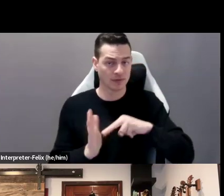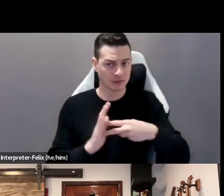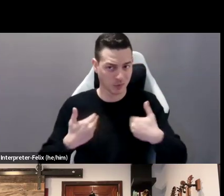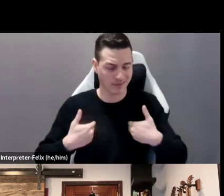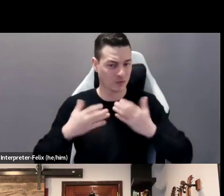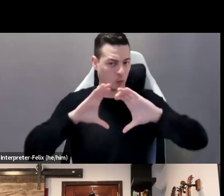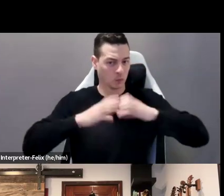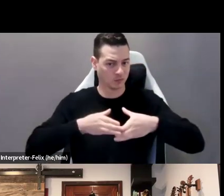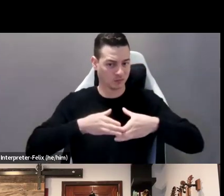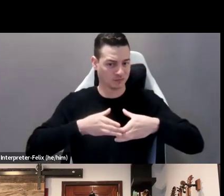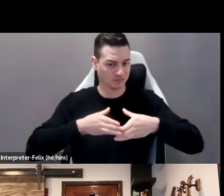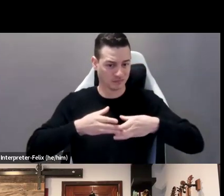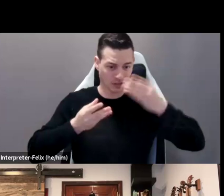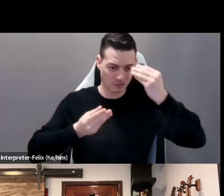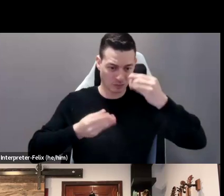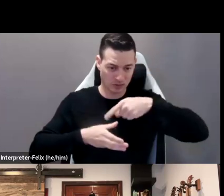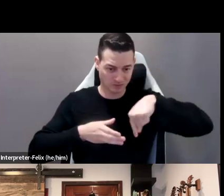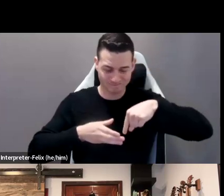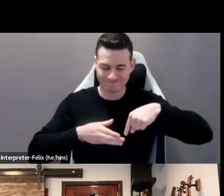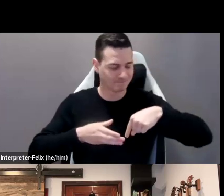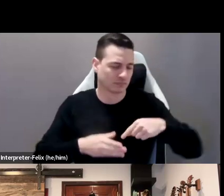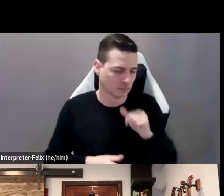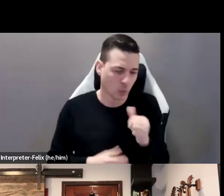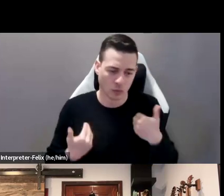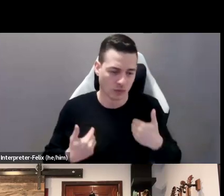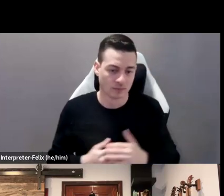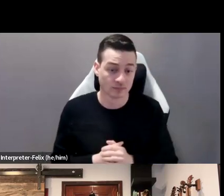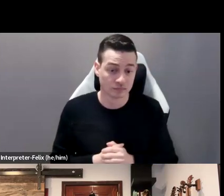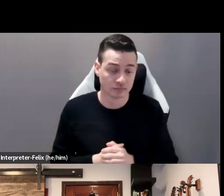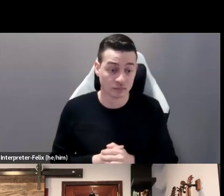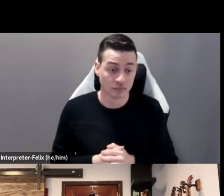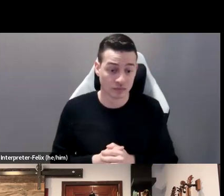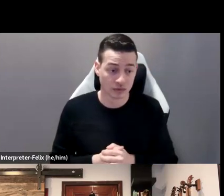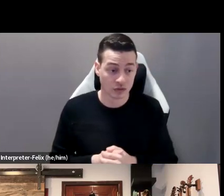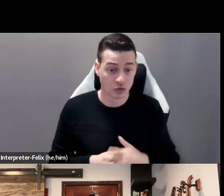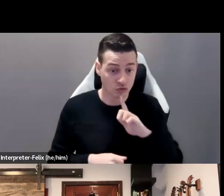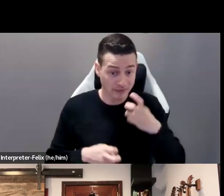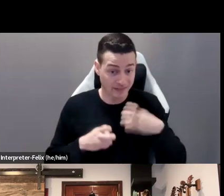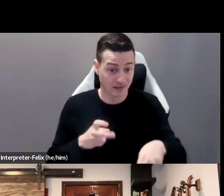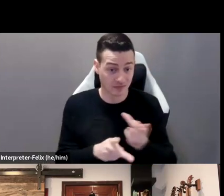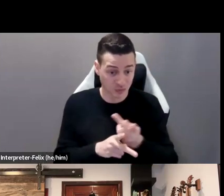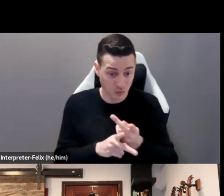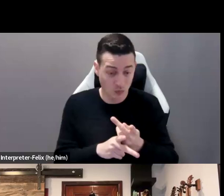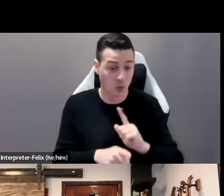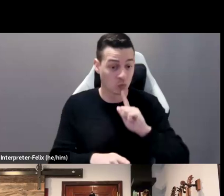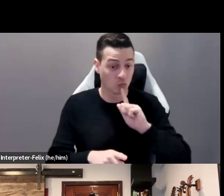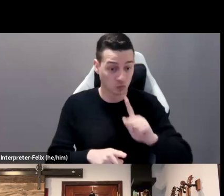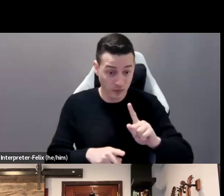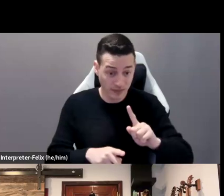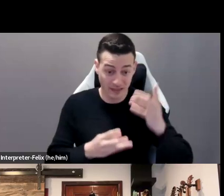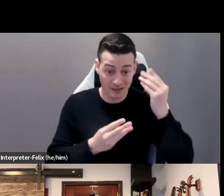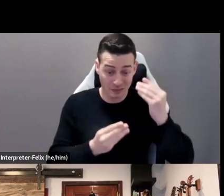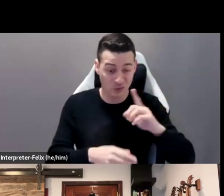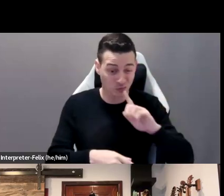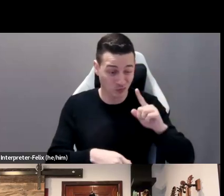not. And it's very difficult to get like real traction on these issues, especially around healthcare and